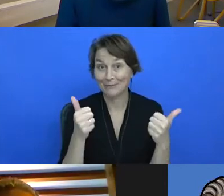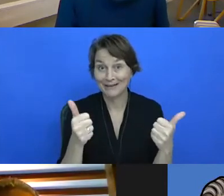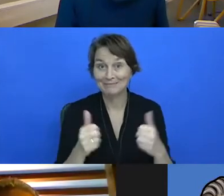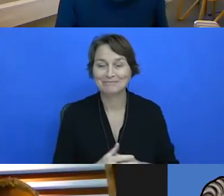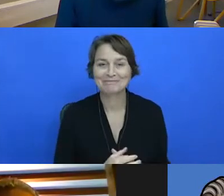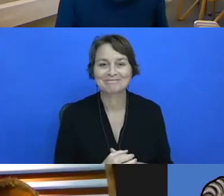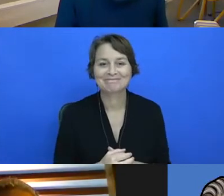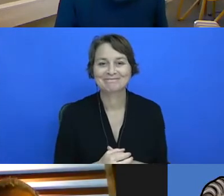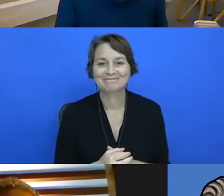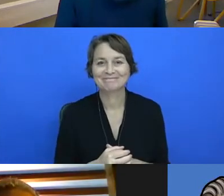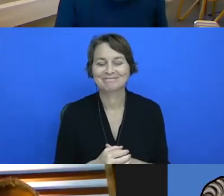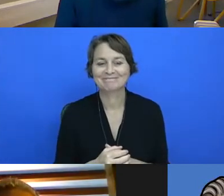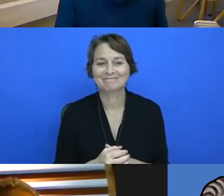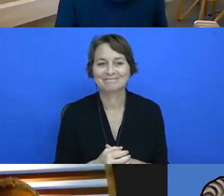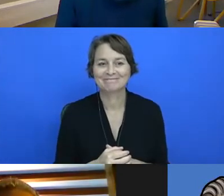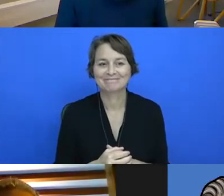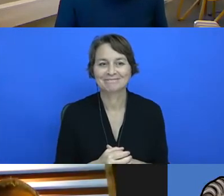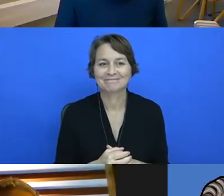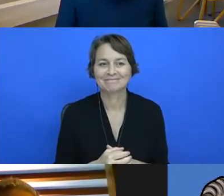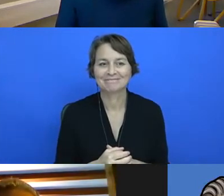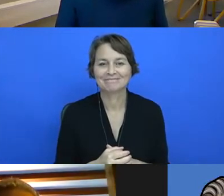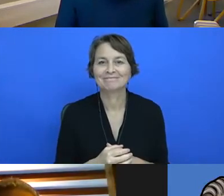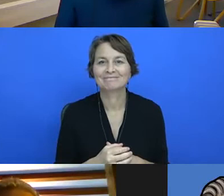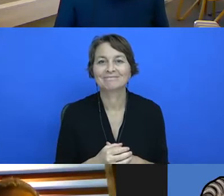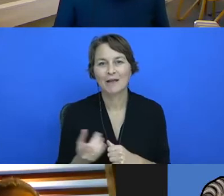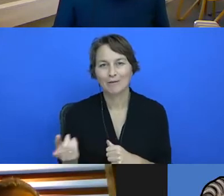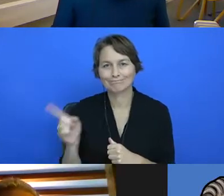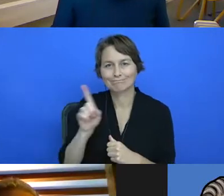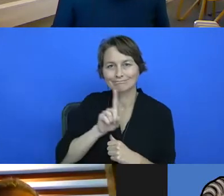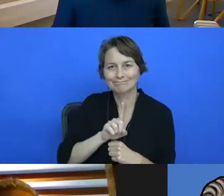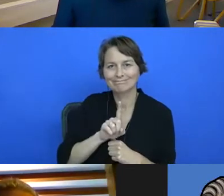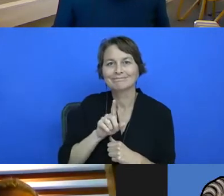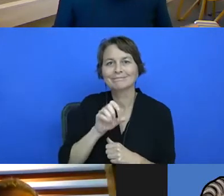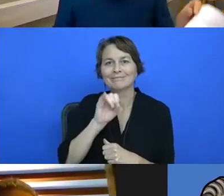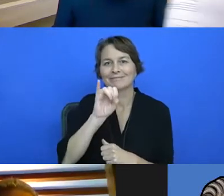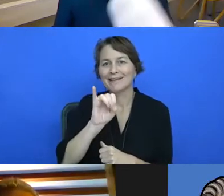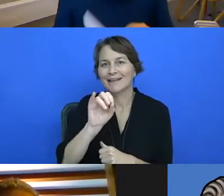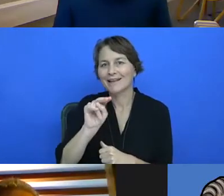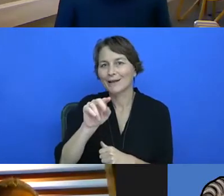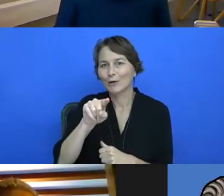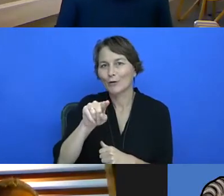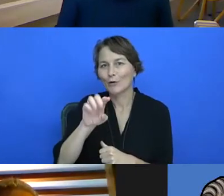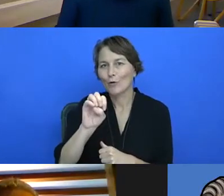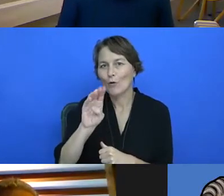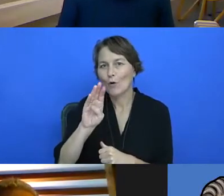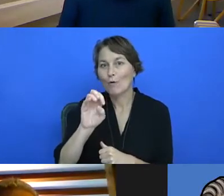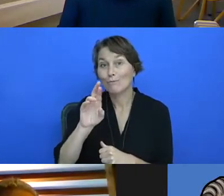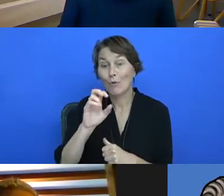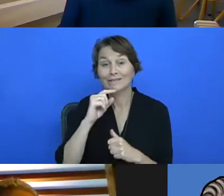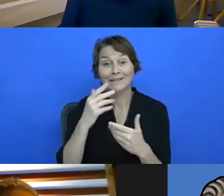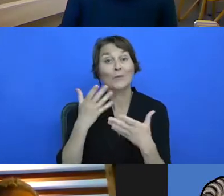Okay. Then I would like to say welcome to this webinar on how to organize